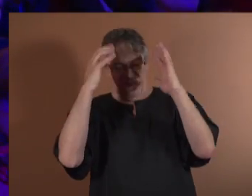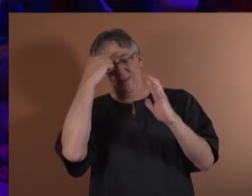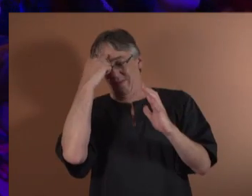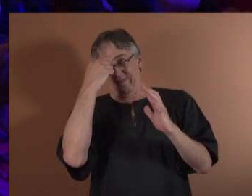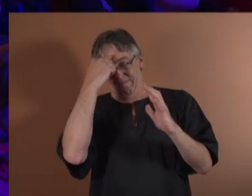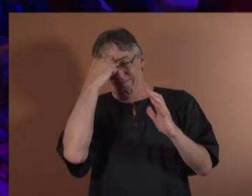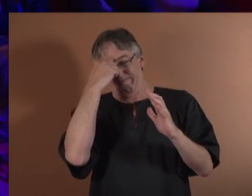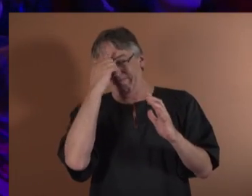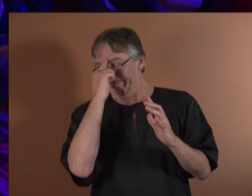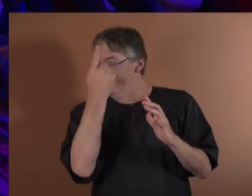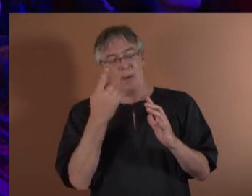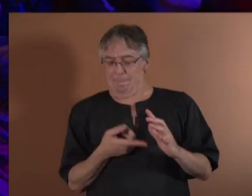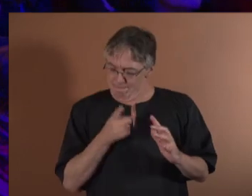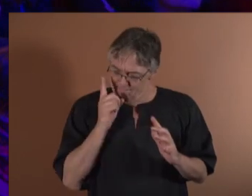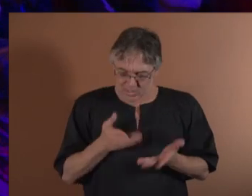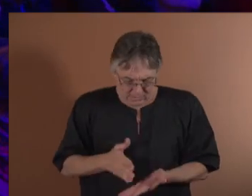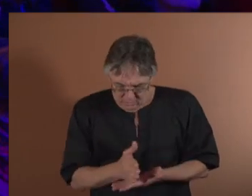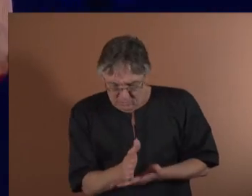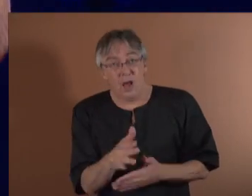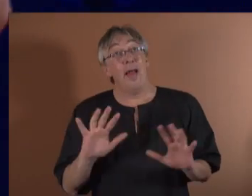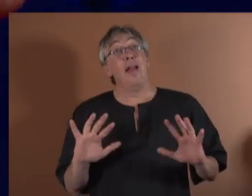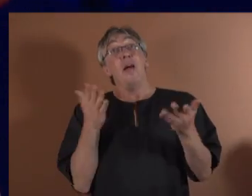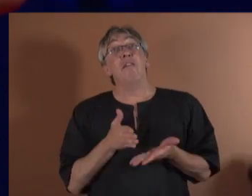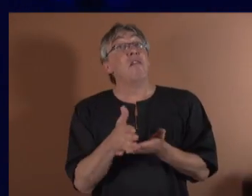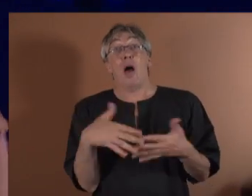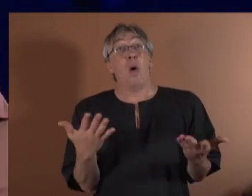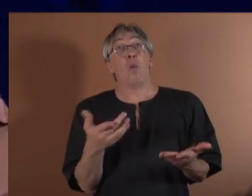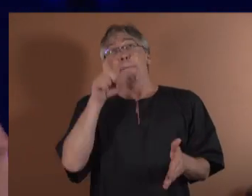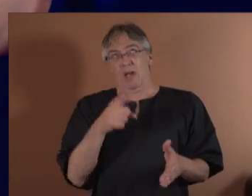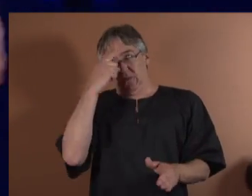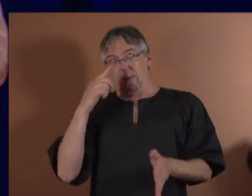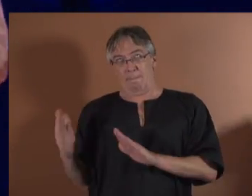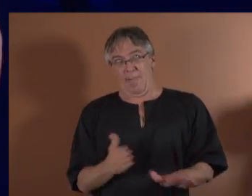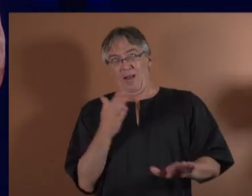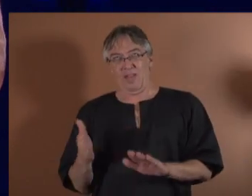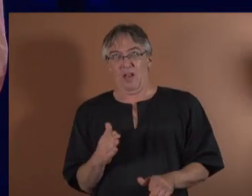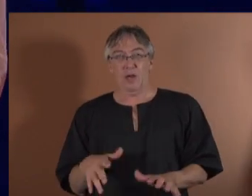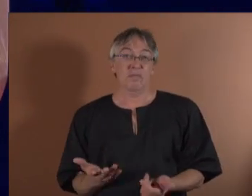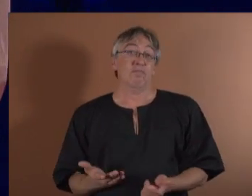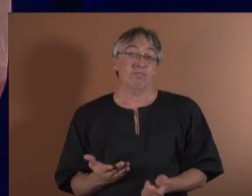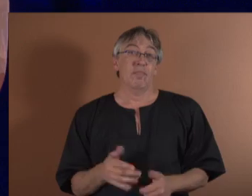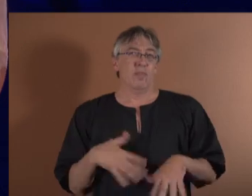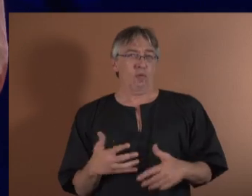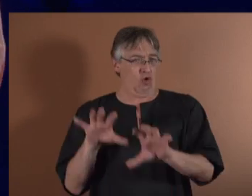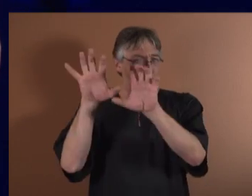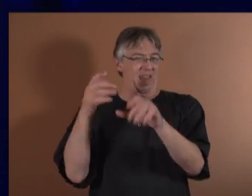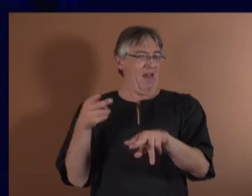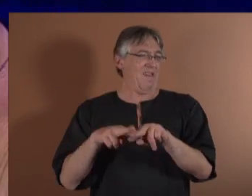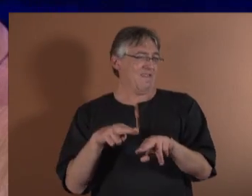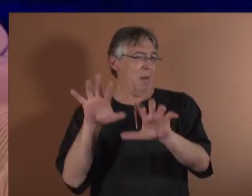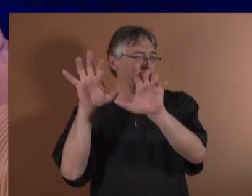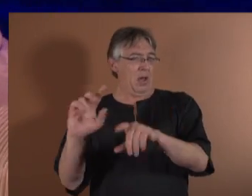something that got it to survive. Survival of the species. Gee, how do I get away from the bear coming at me? How do I get fruit out of the